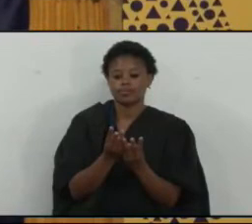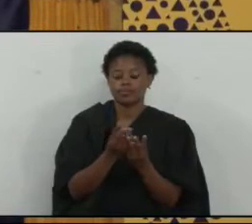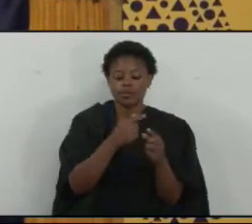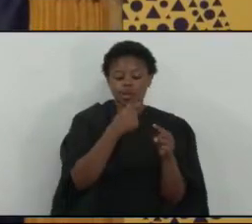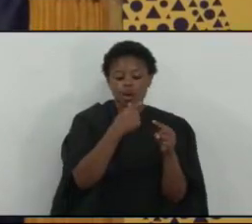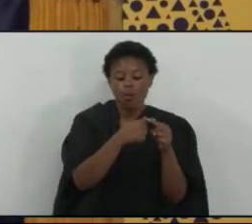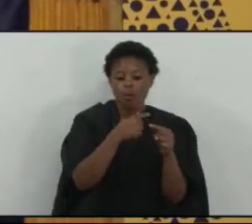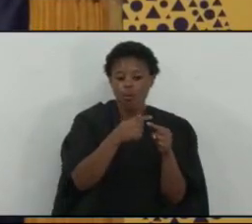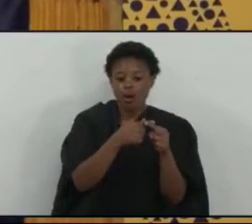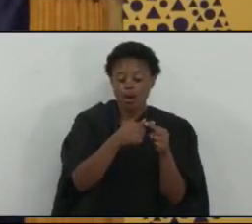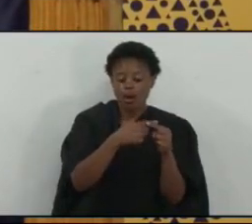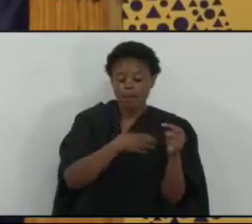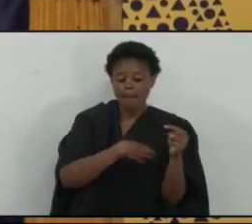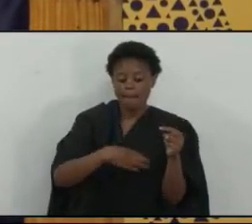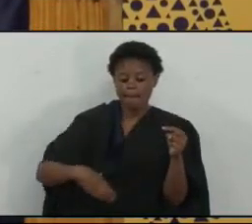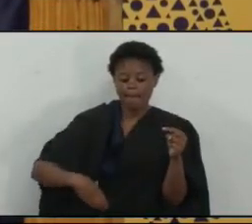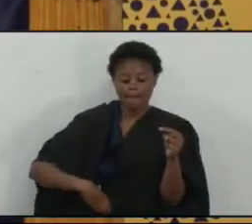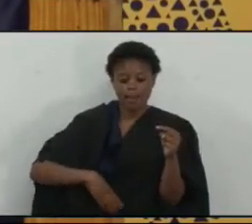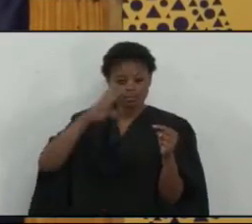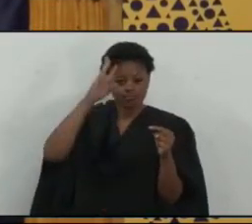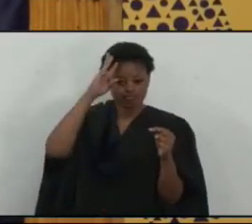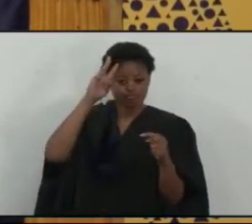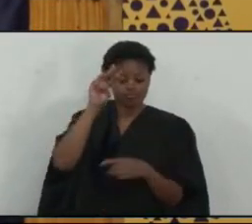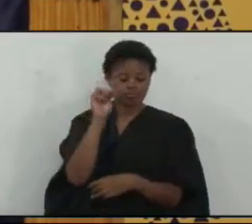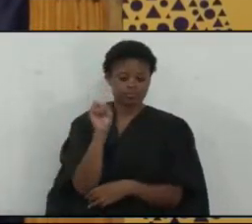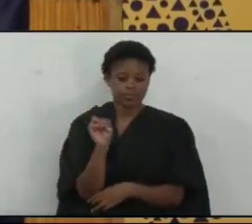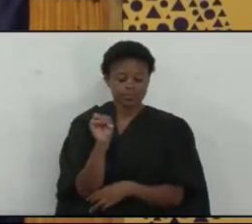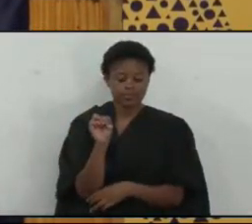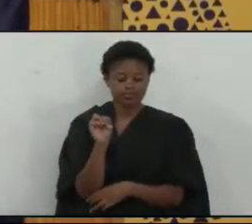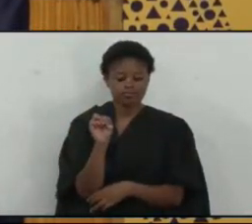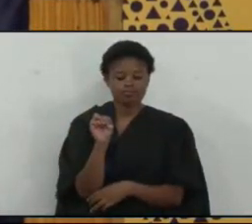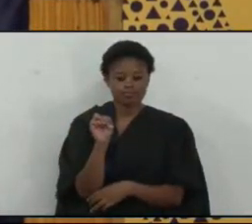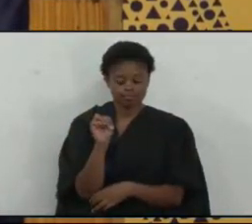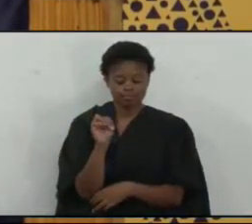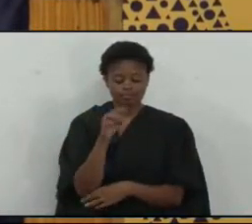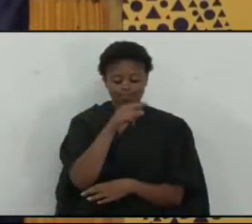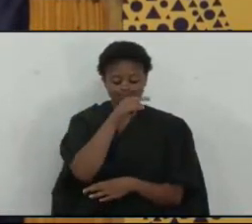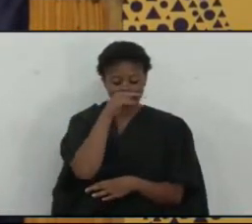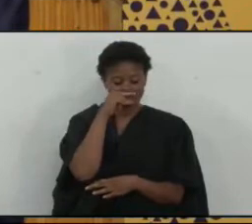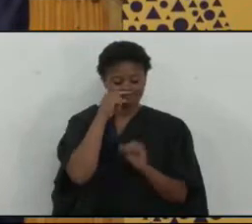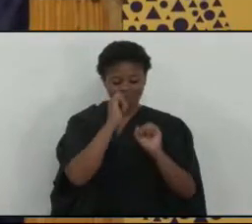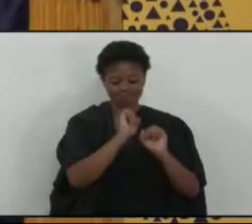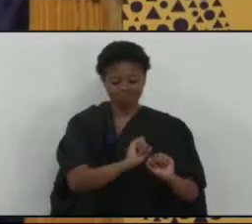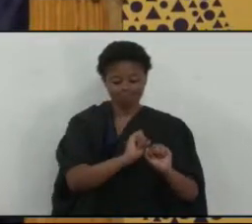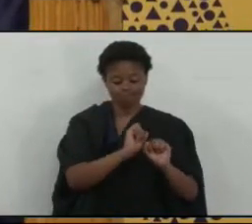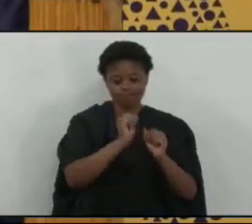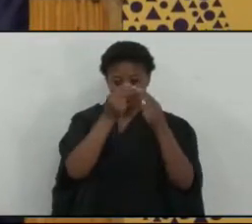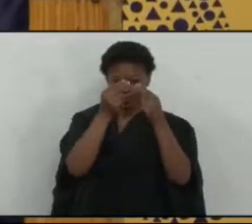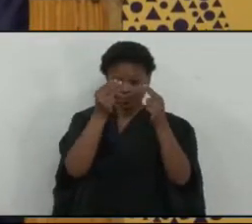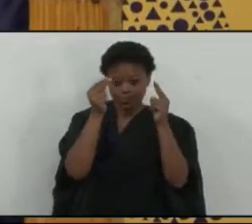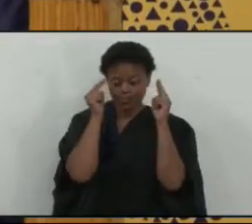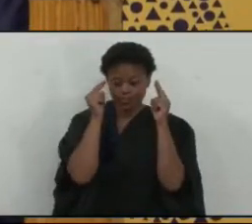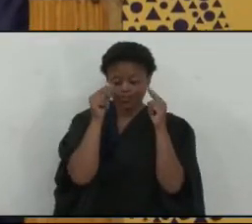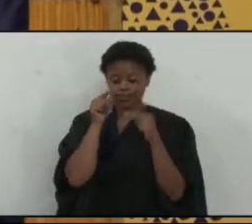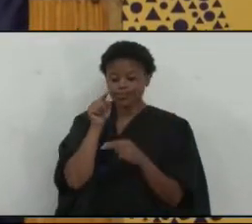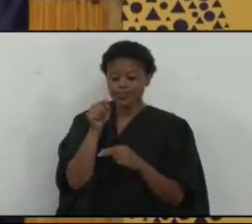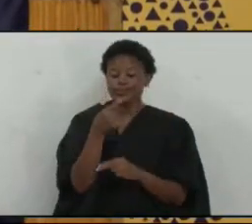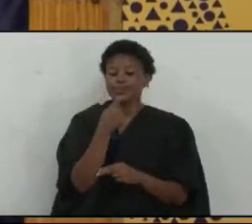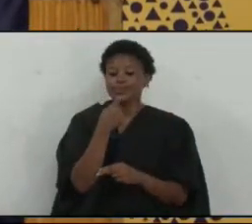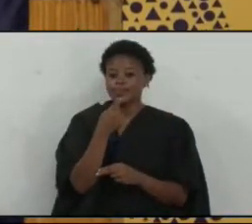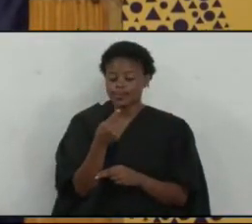of President Nelson Mandela, after all, we named after him, he